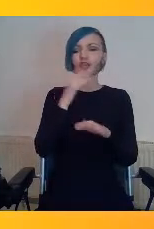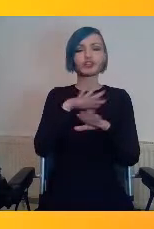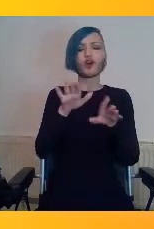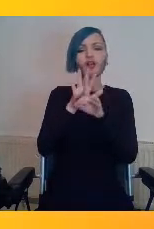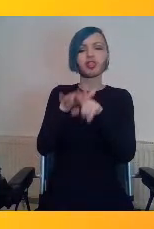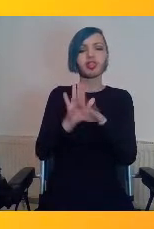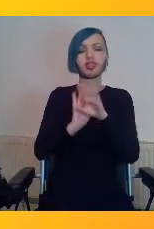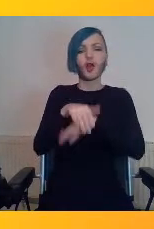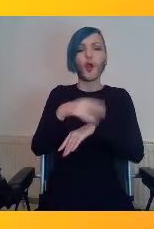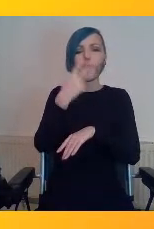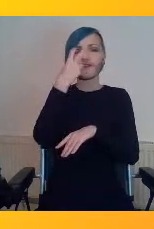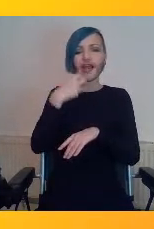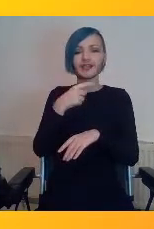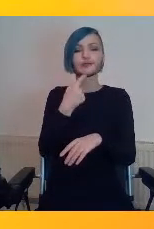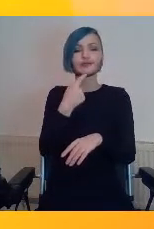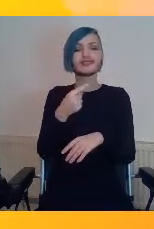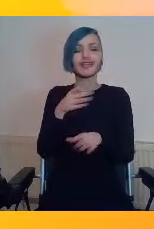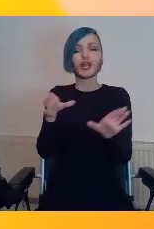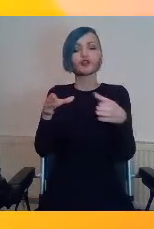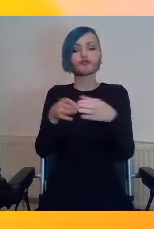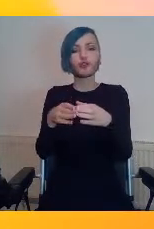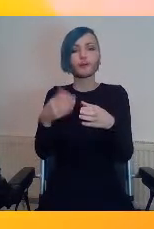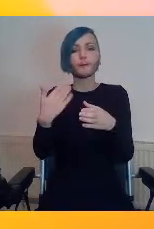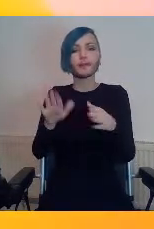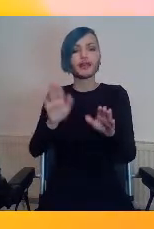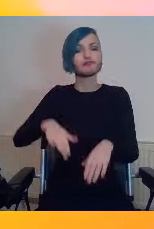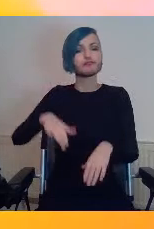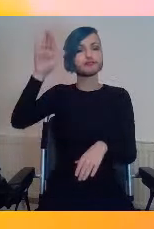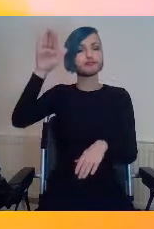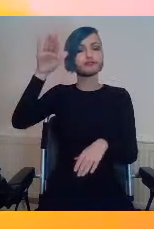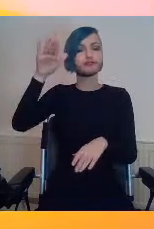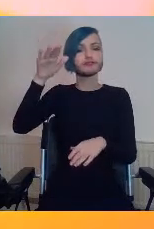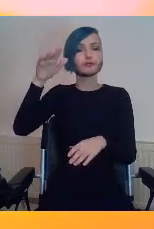brought up under a particular political upbringing,